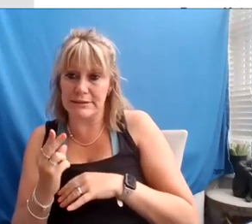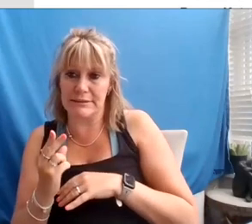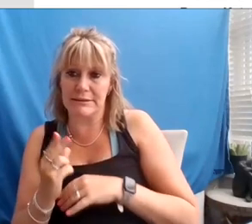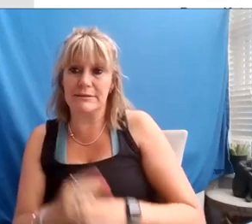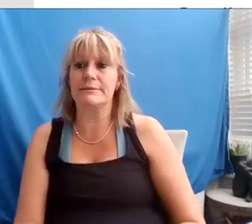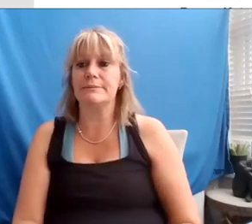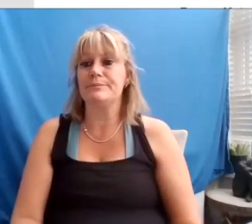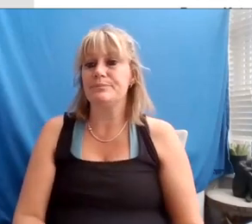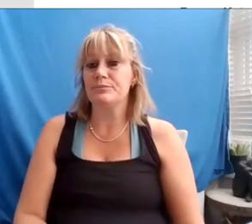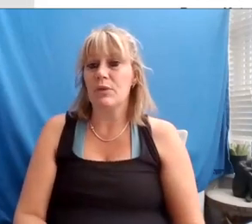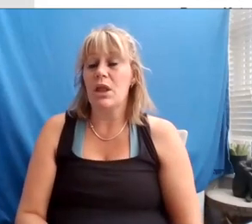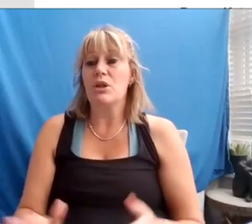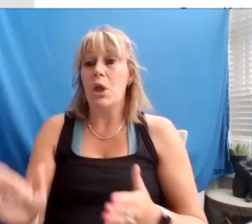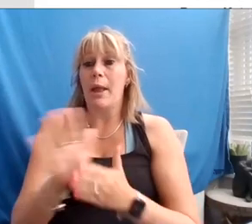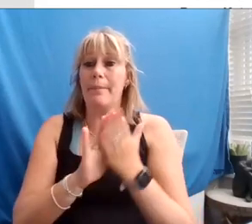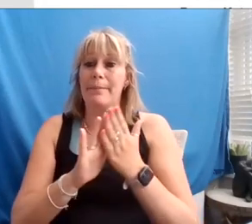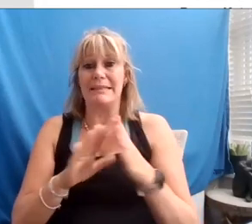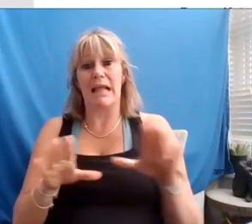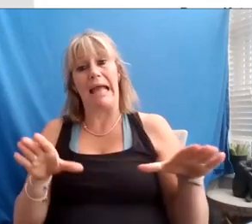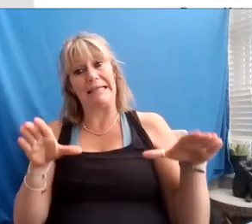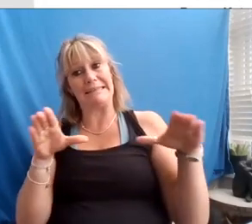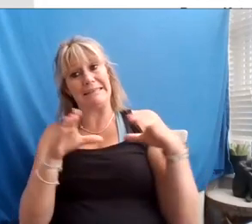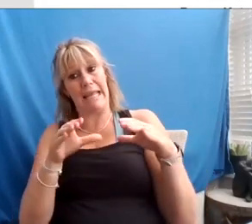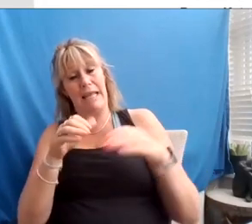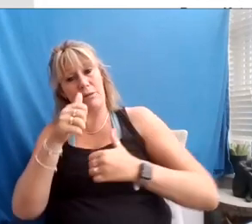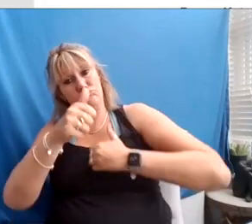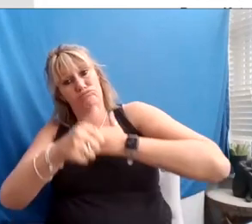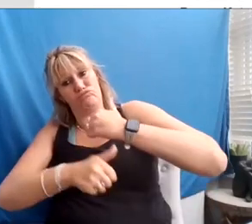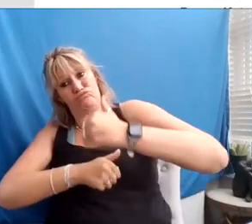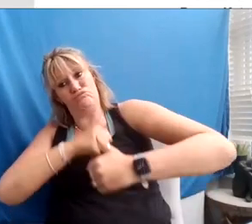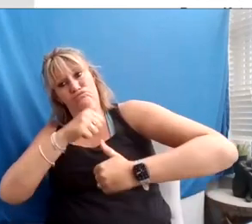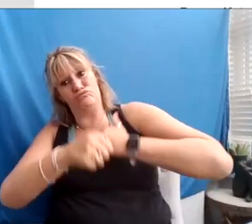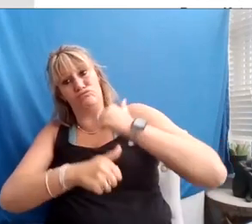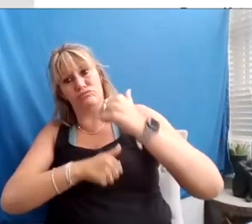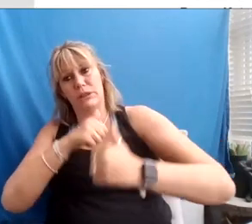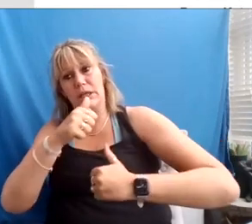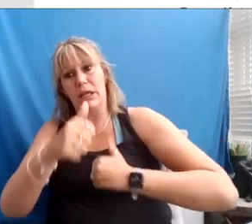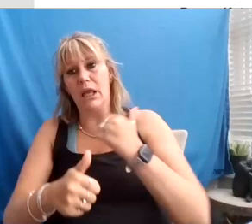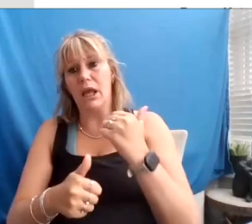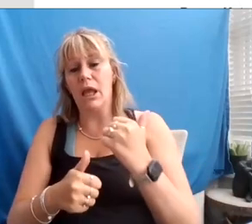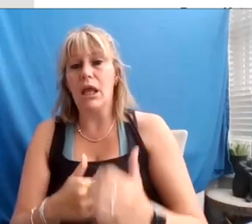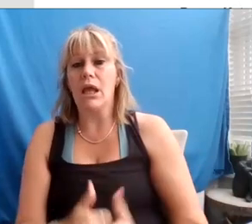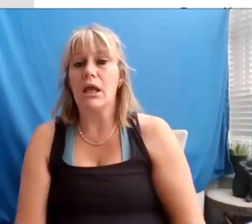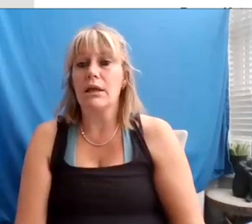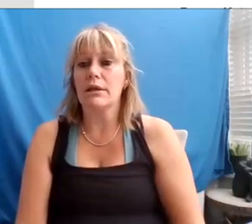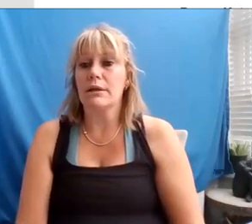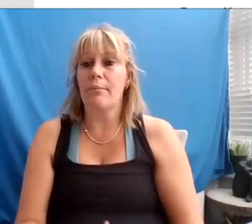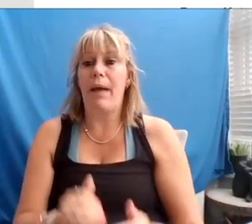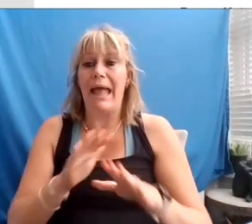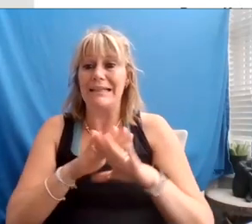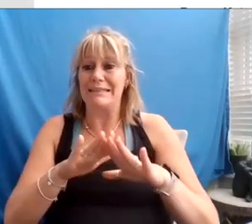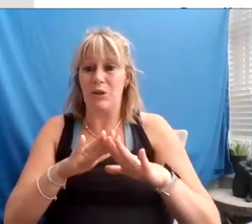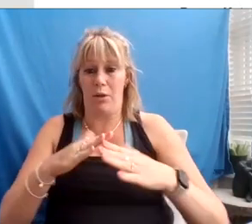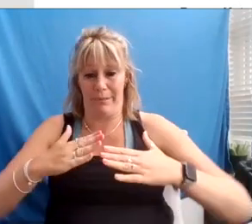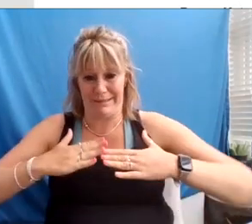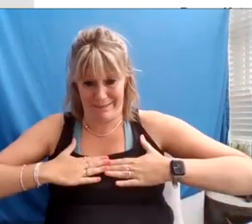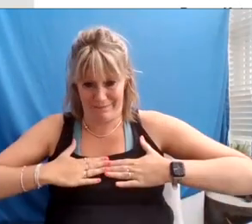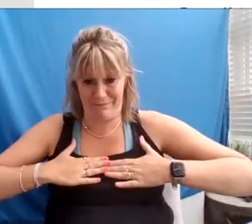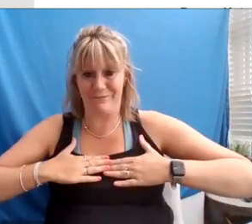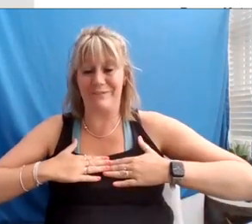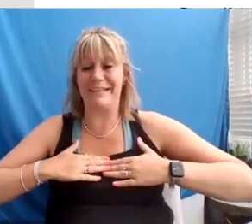have it as a sort of team credit this year, but it's very much the rest of the team, not me. I've just put it